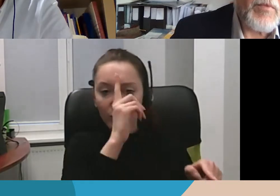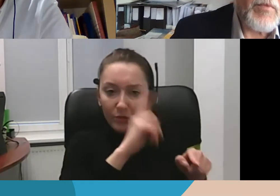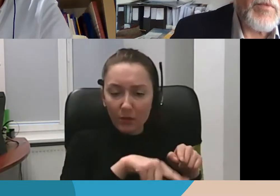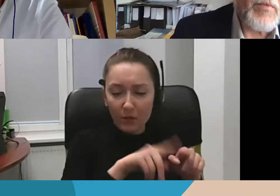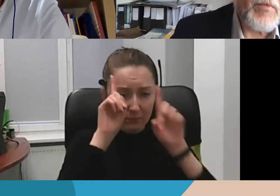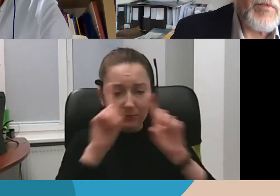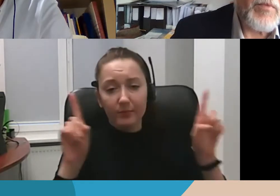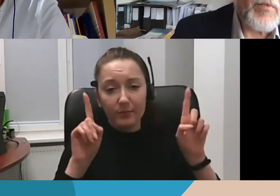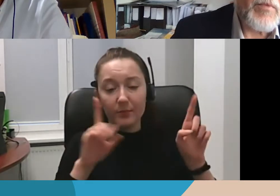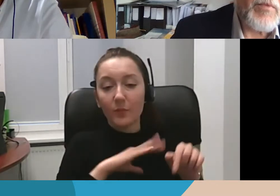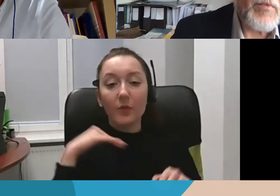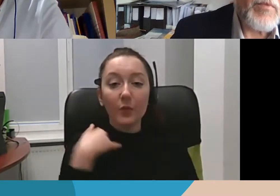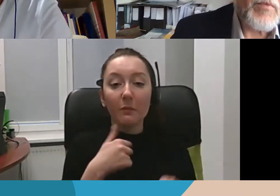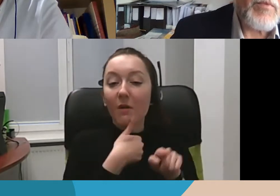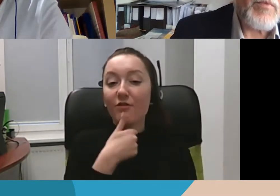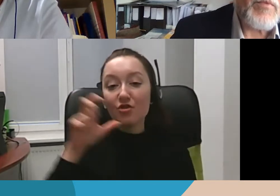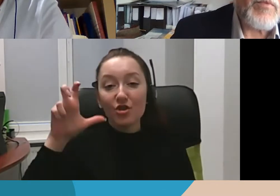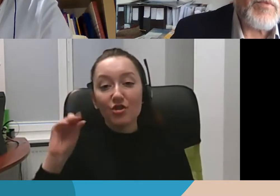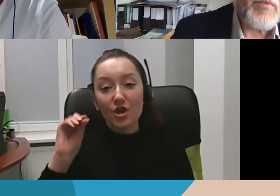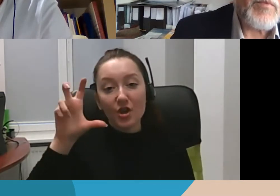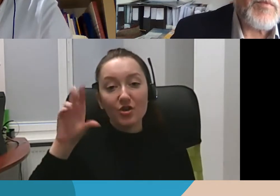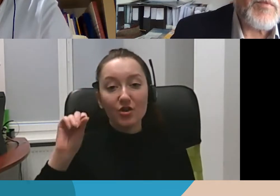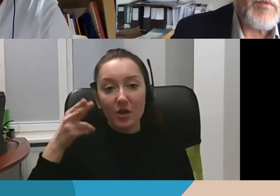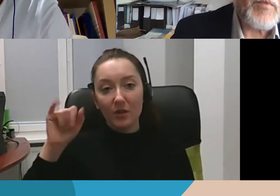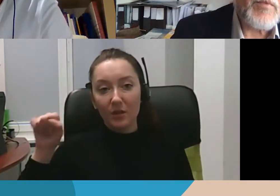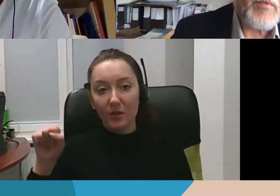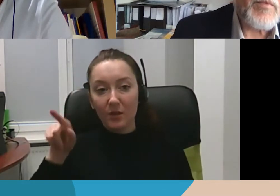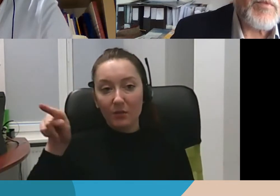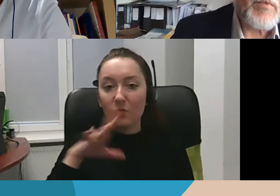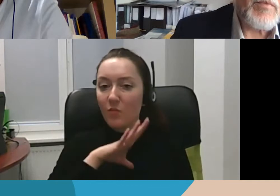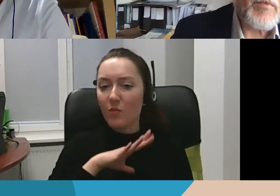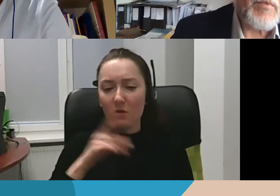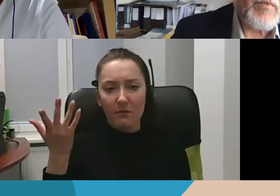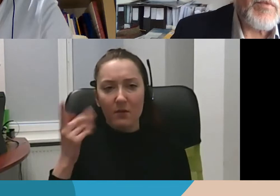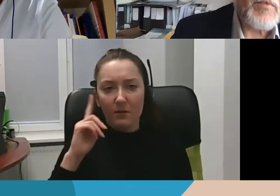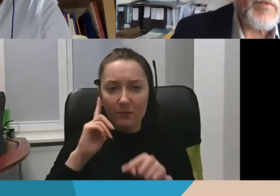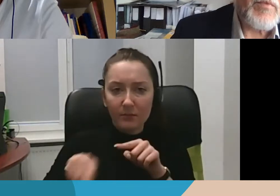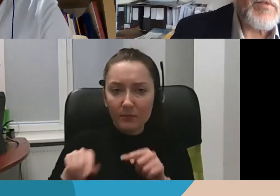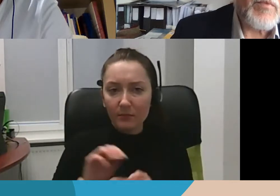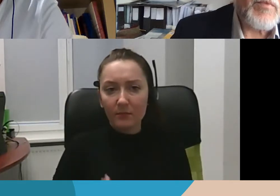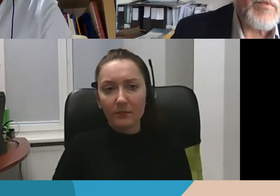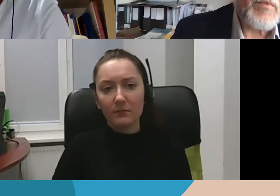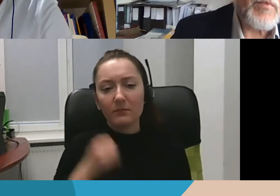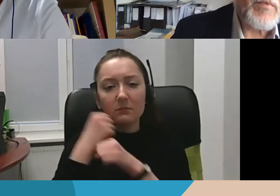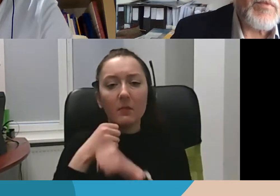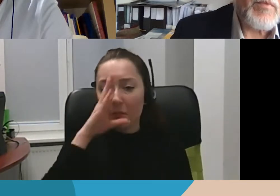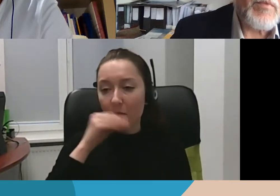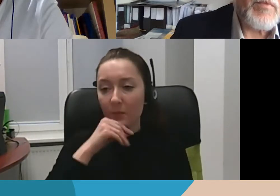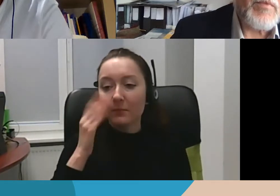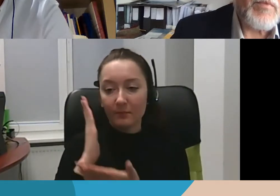it's indeed a very comprehensive report. So it gives quite a lot of positive